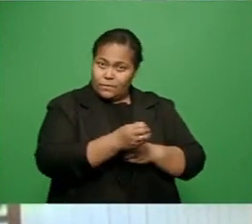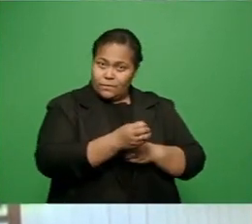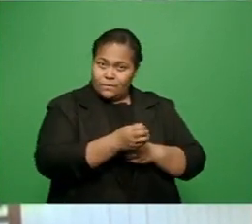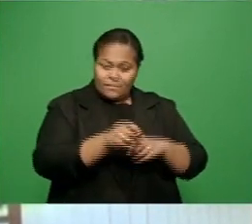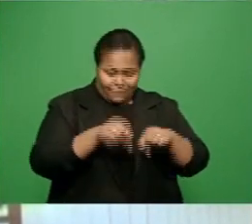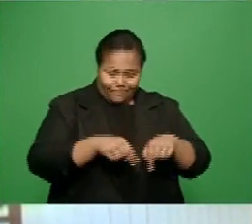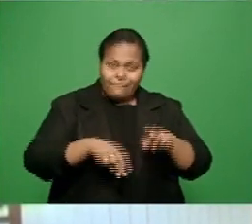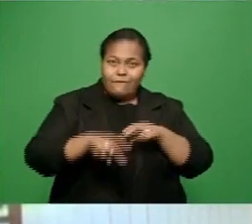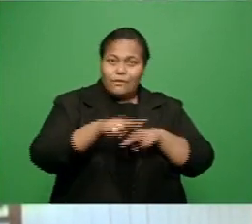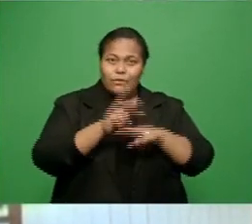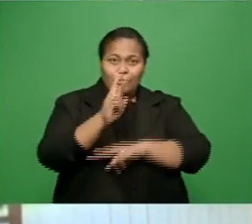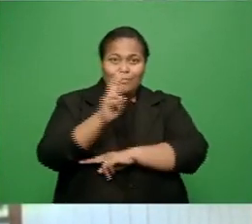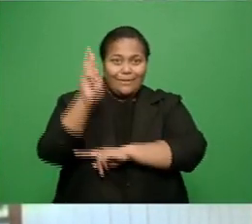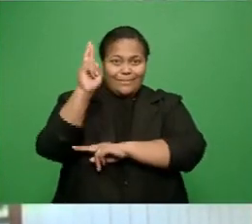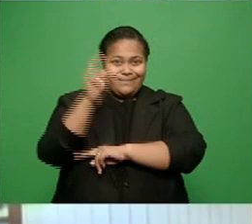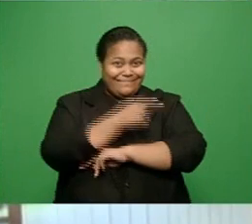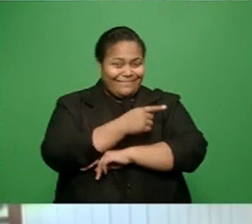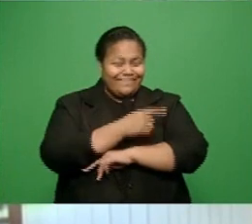domain,